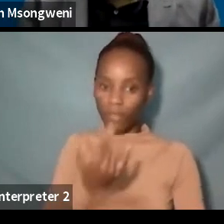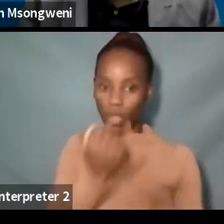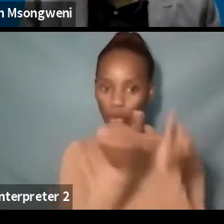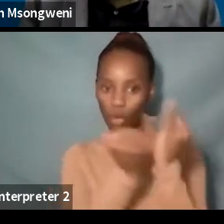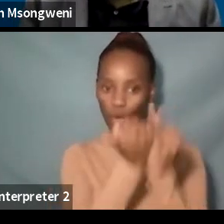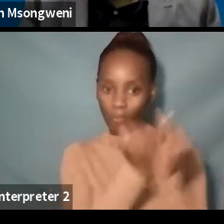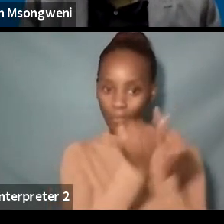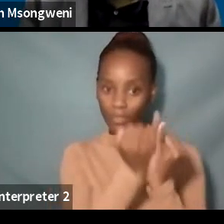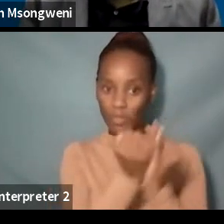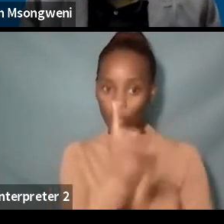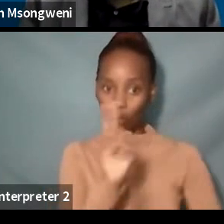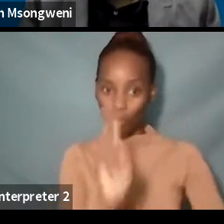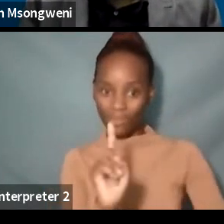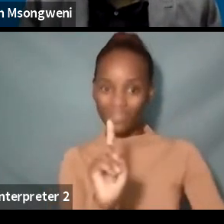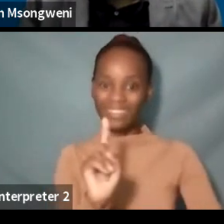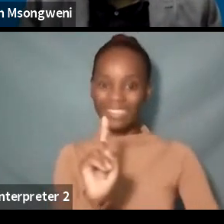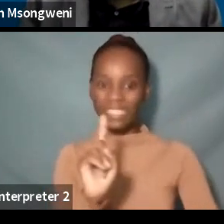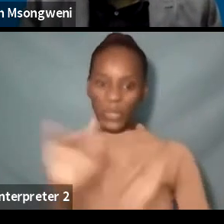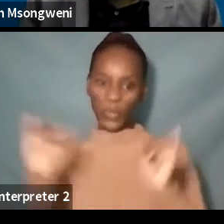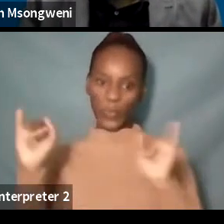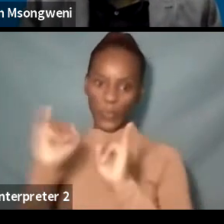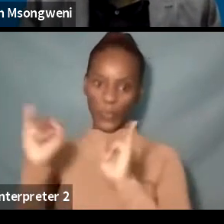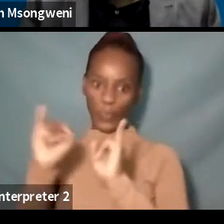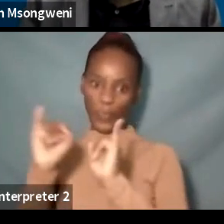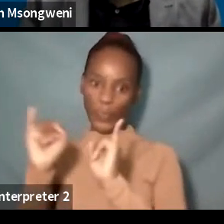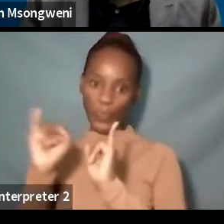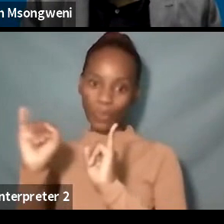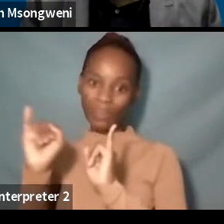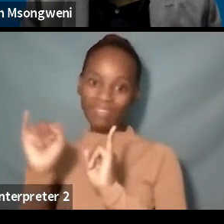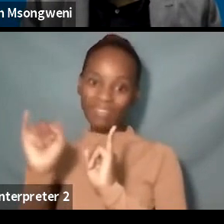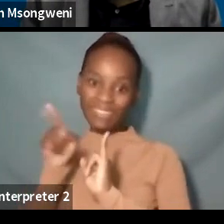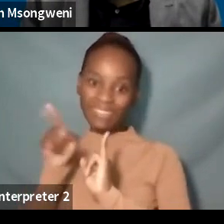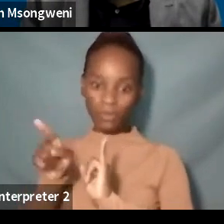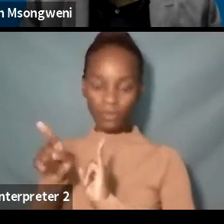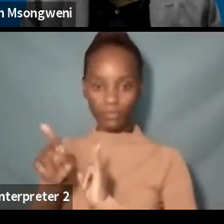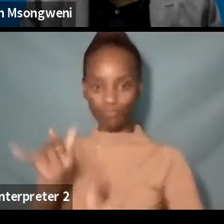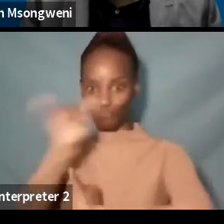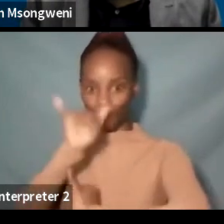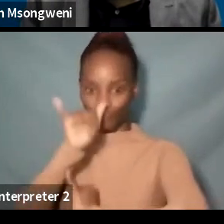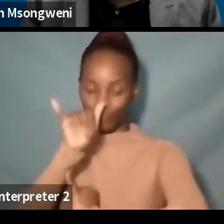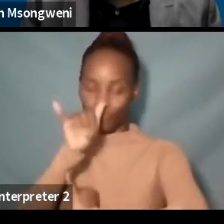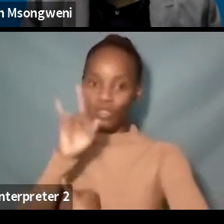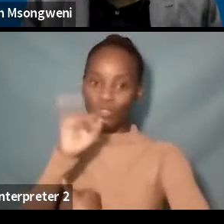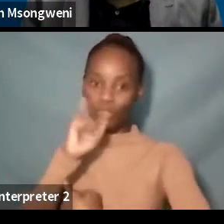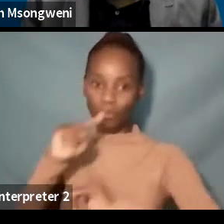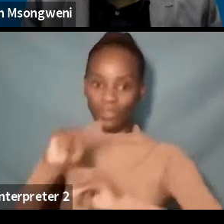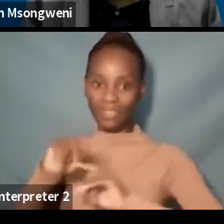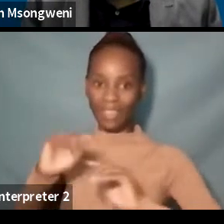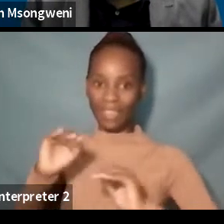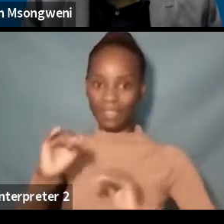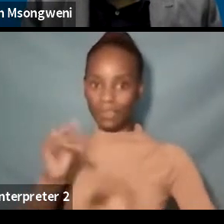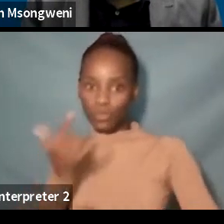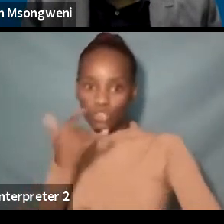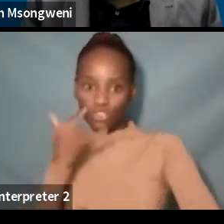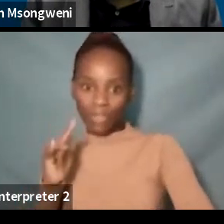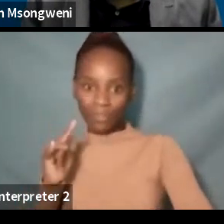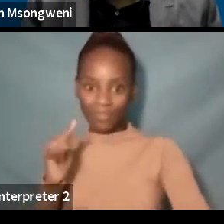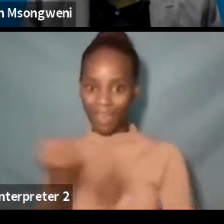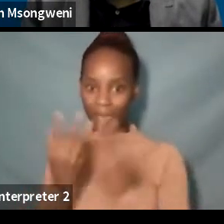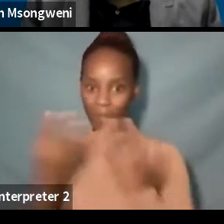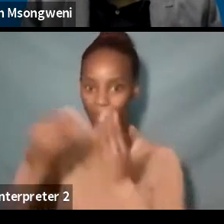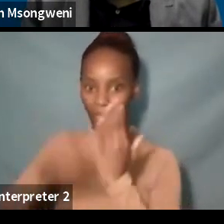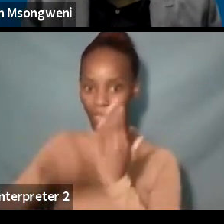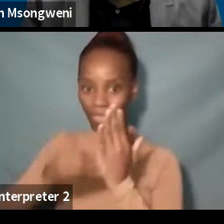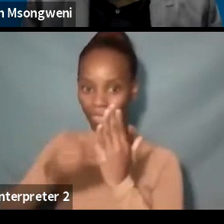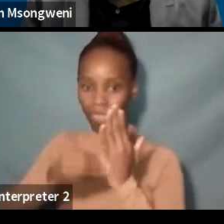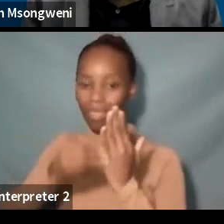more serious offenses with the court's time. So it is very critical for us to relook at the amount of cases that we put into the National